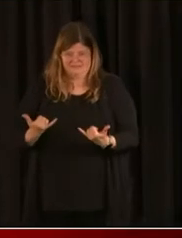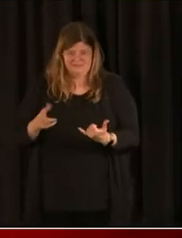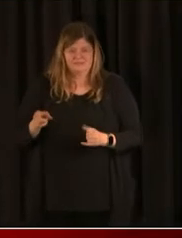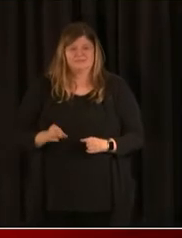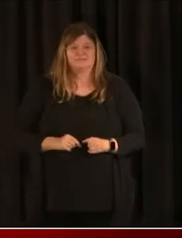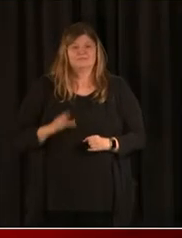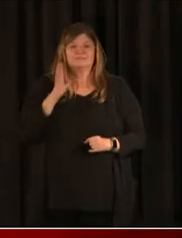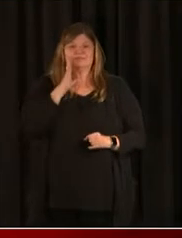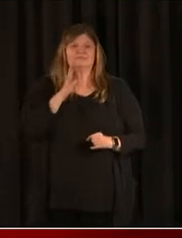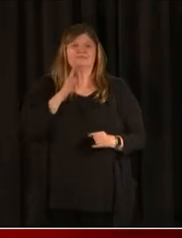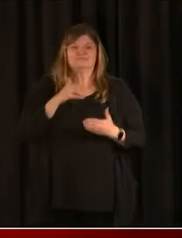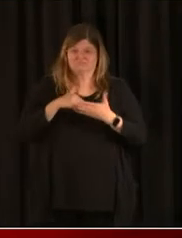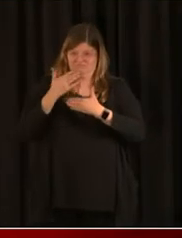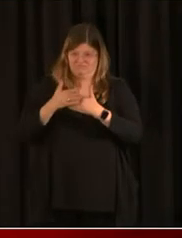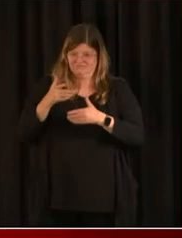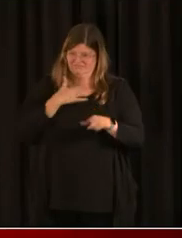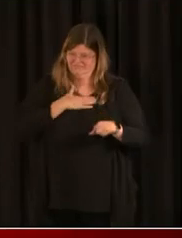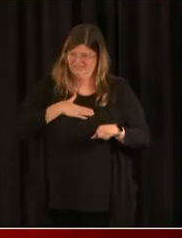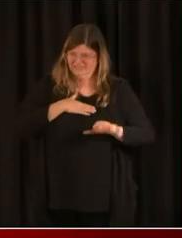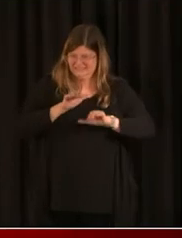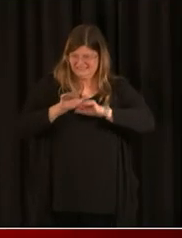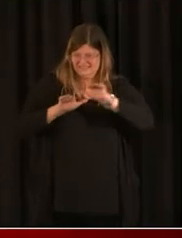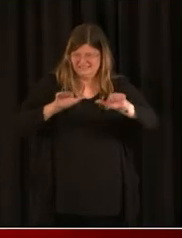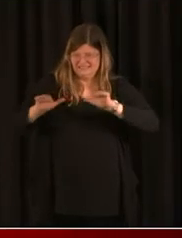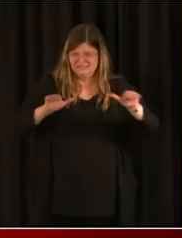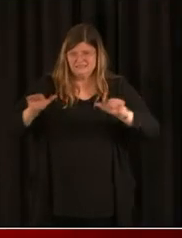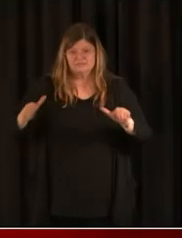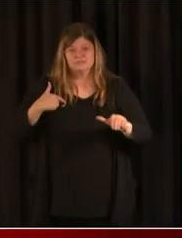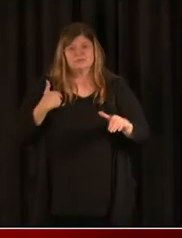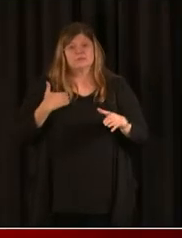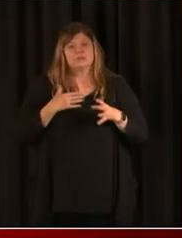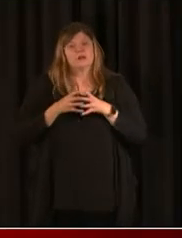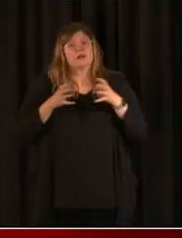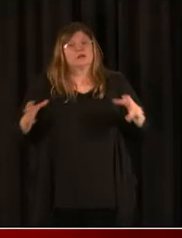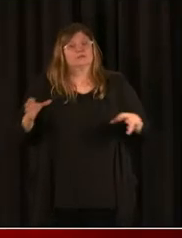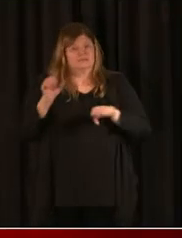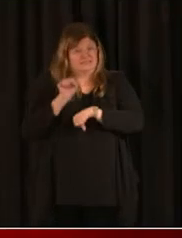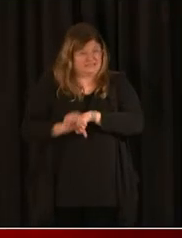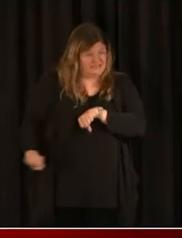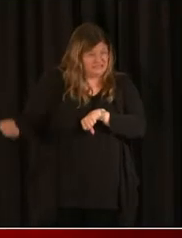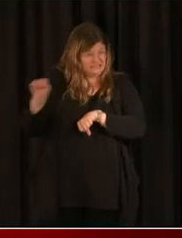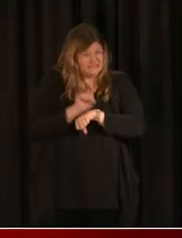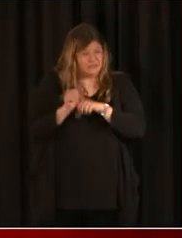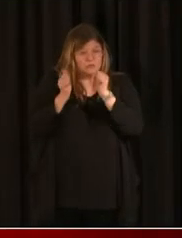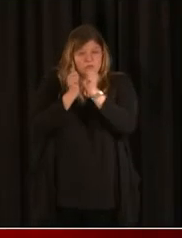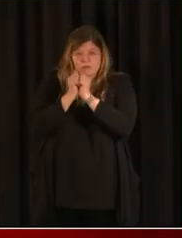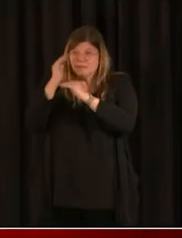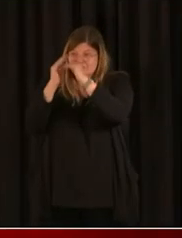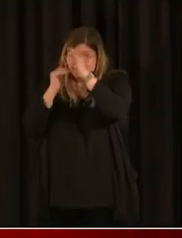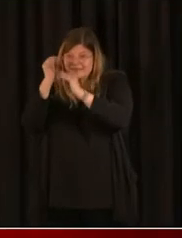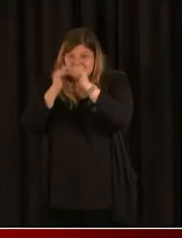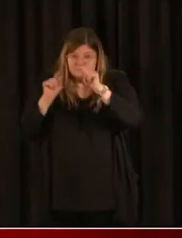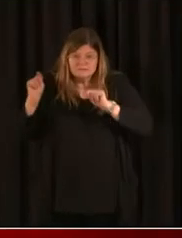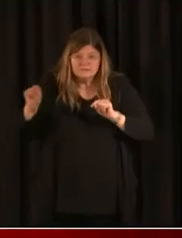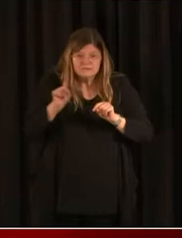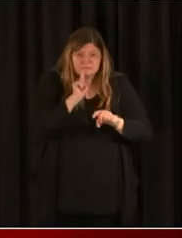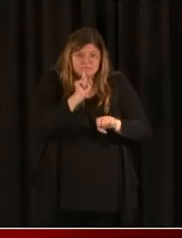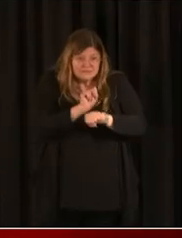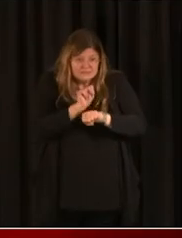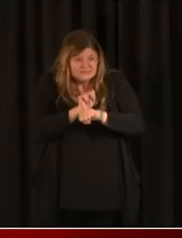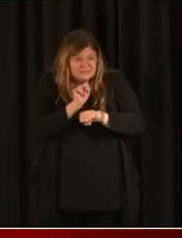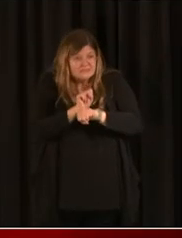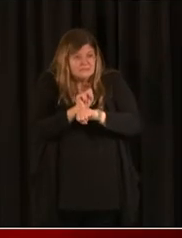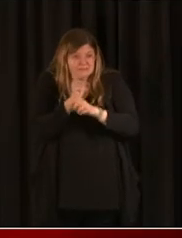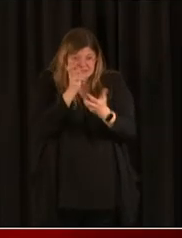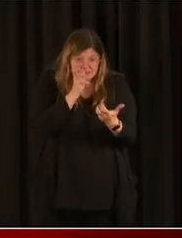it's my pleasure to remind everyone that we've done a lot of work with our facilities to ensure it is in alignment with our